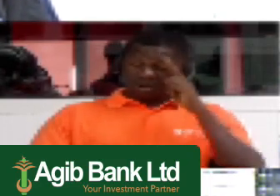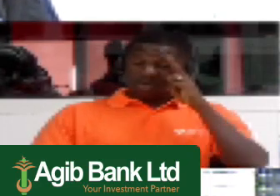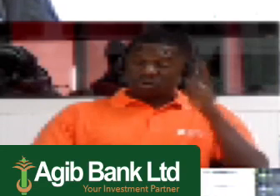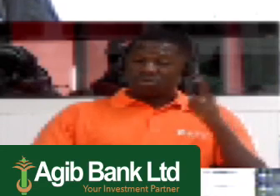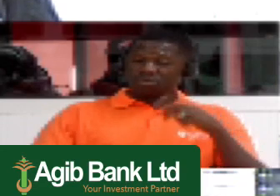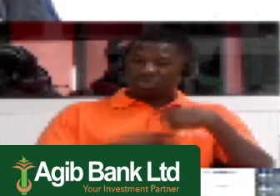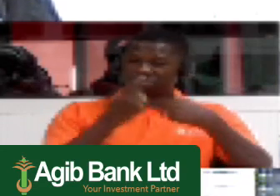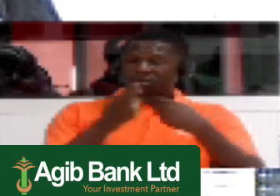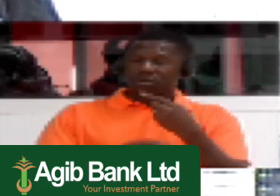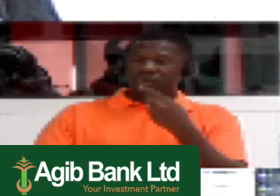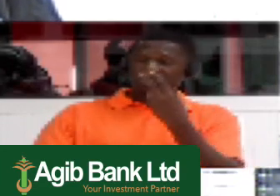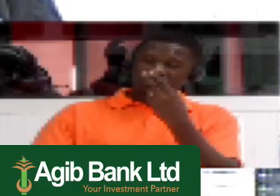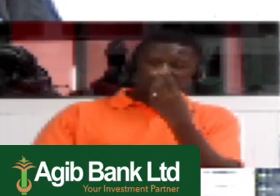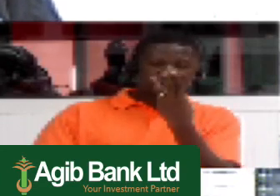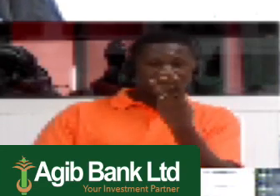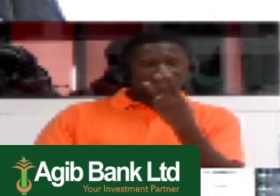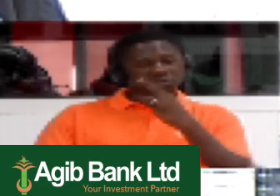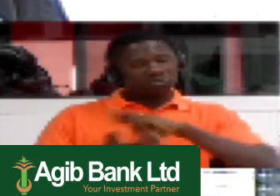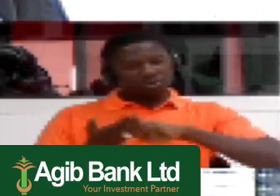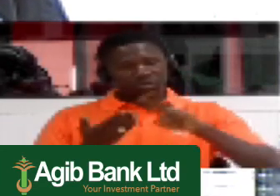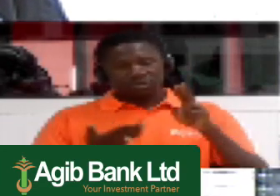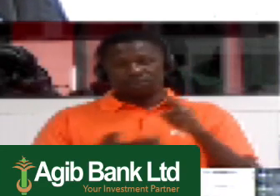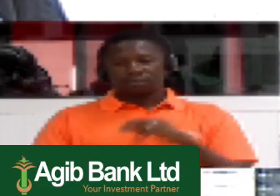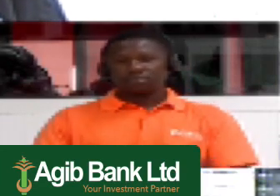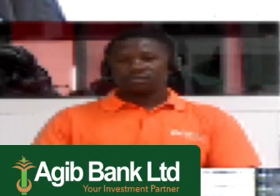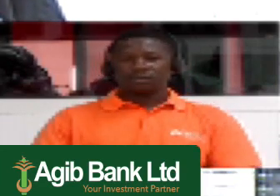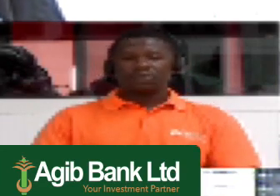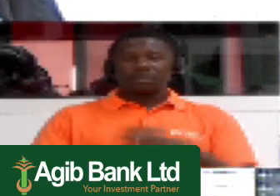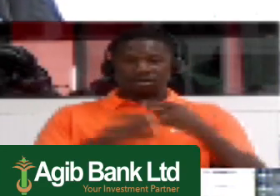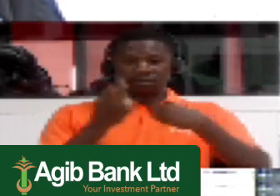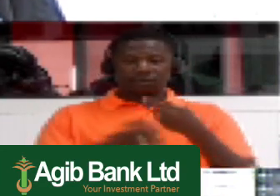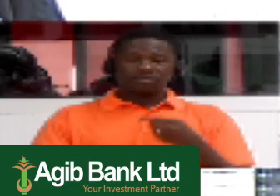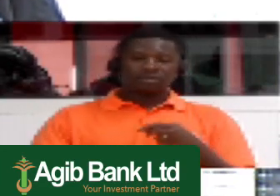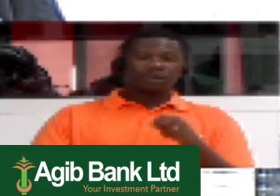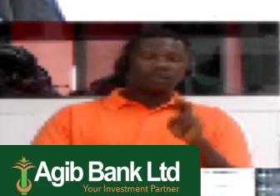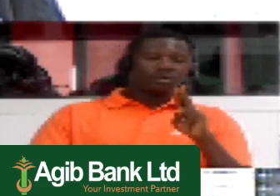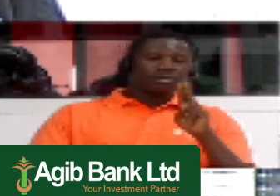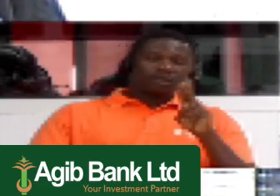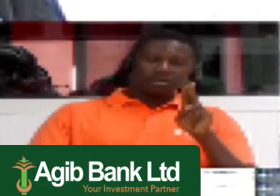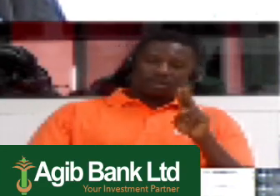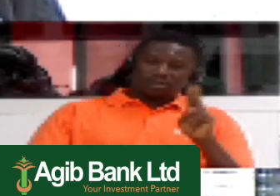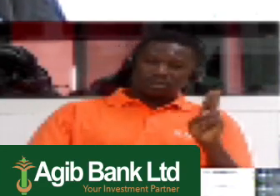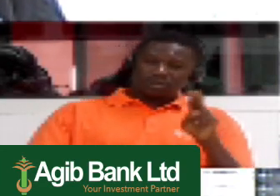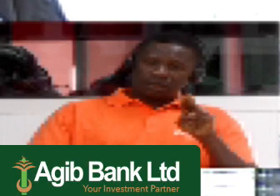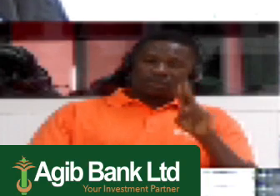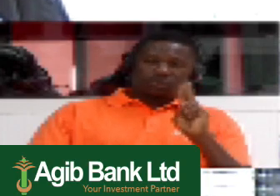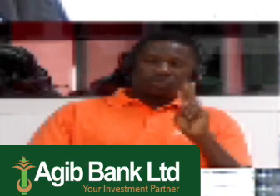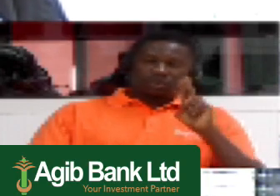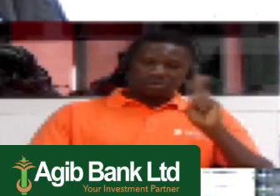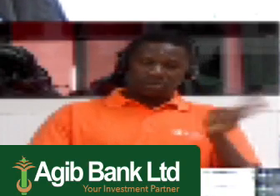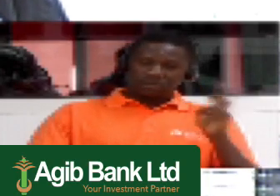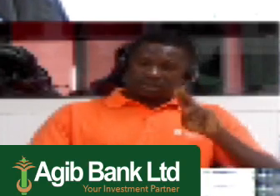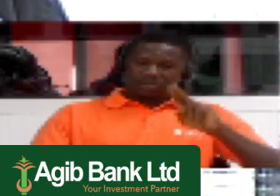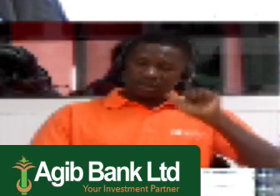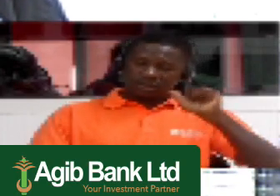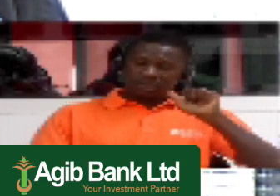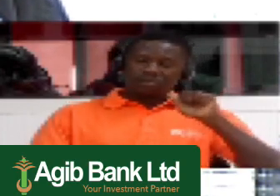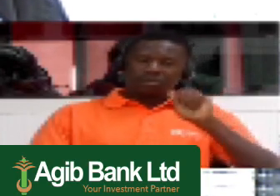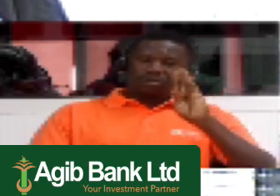home for almost 2 to 3 weeks. And then I got a call from Noah